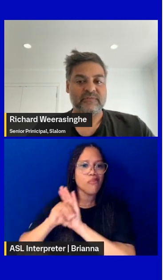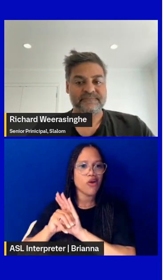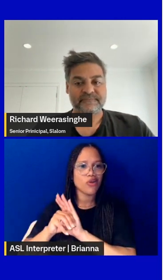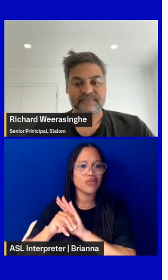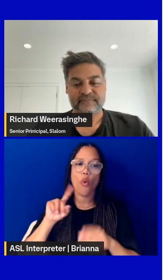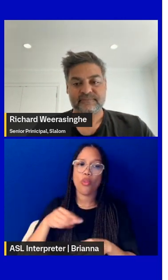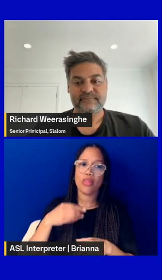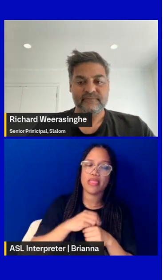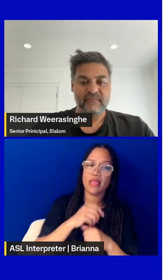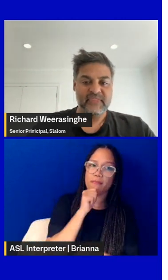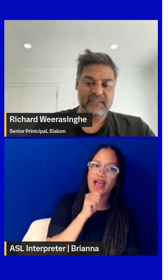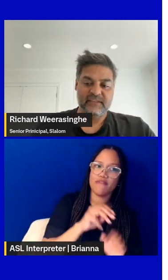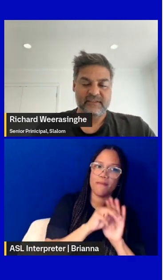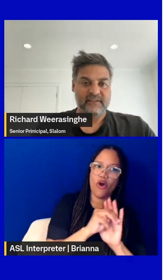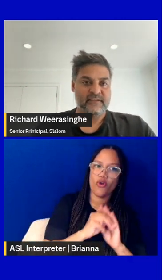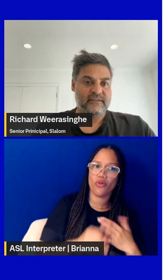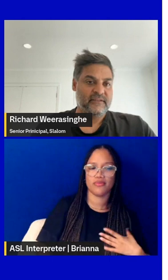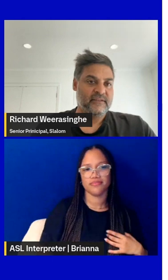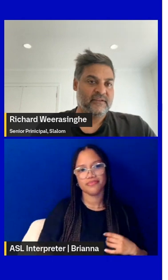model.